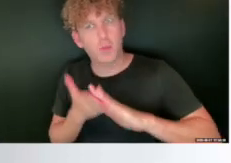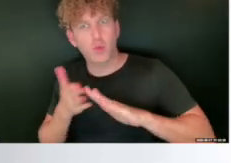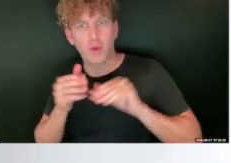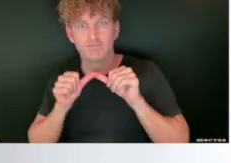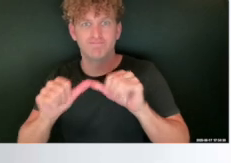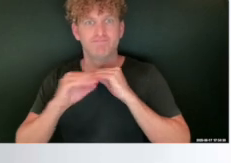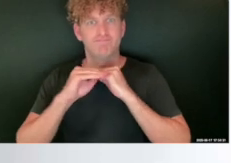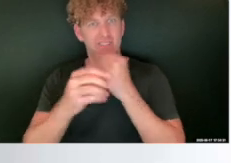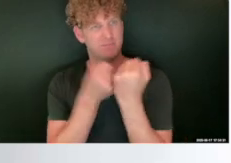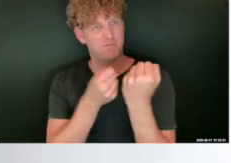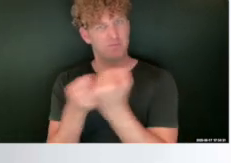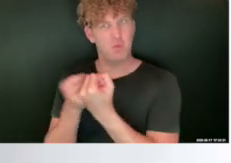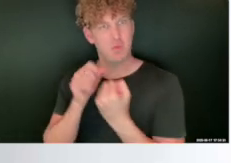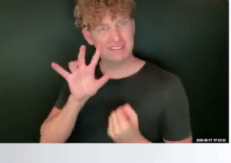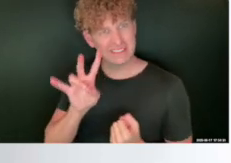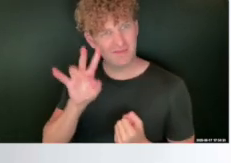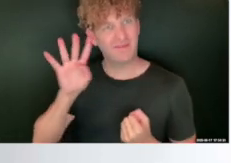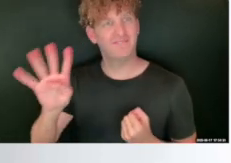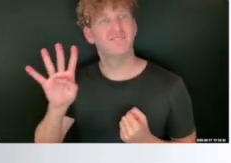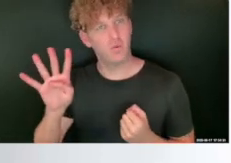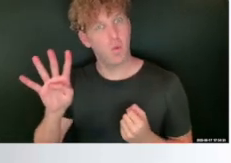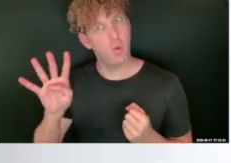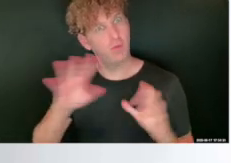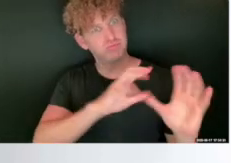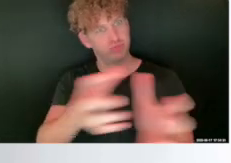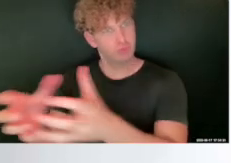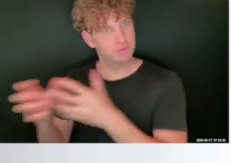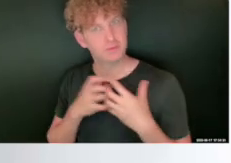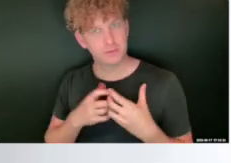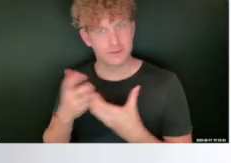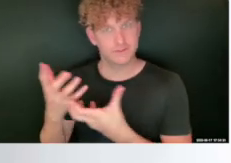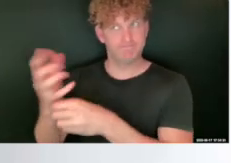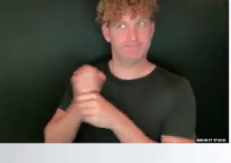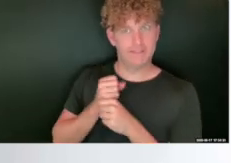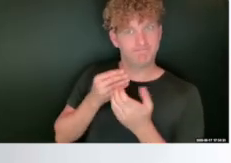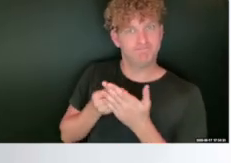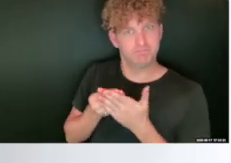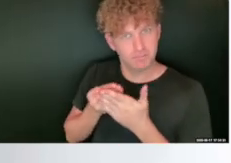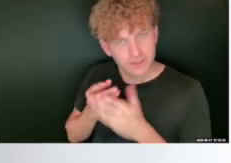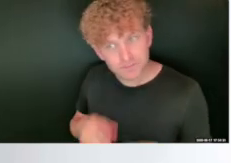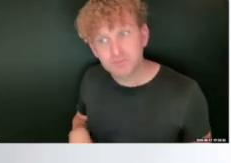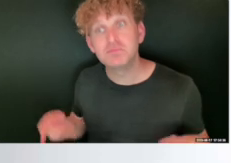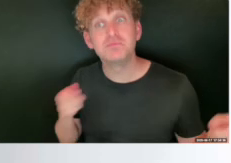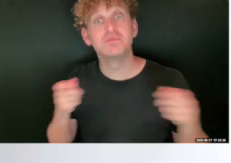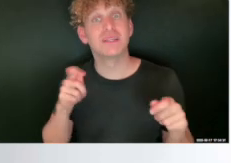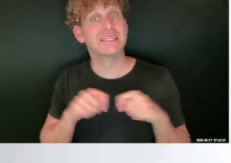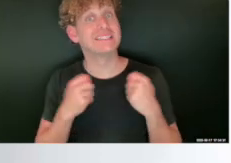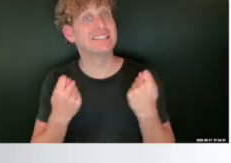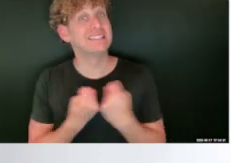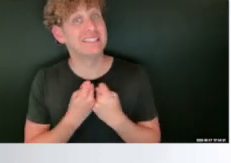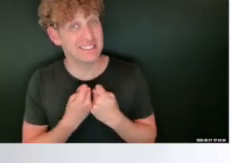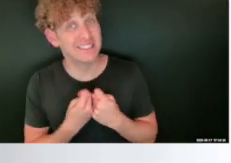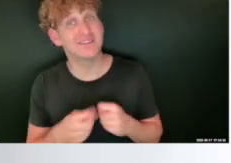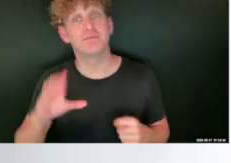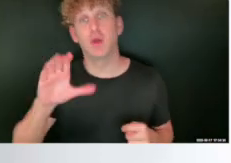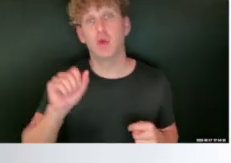organizations, and other experts in the clean transportation field. Potential policy changes staff